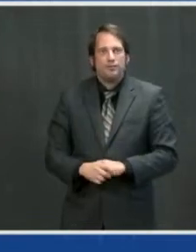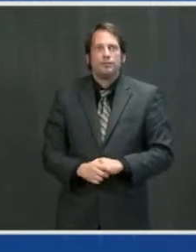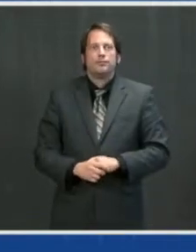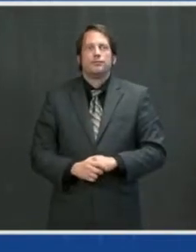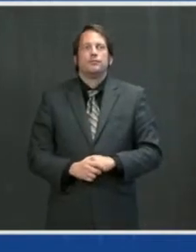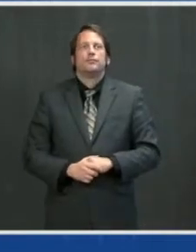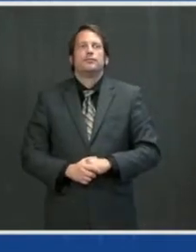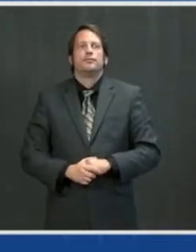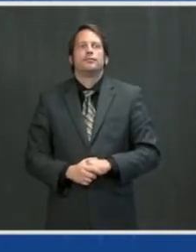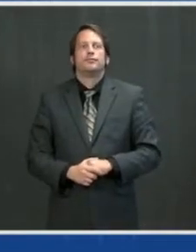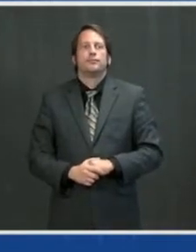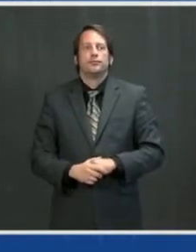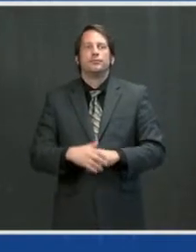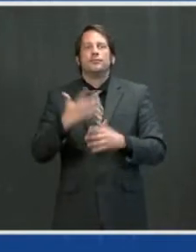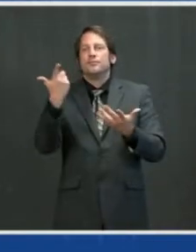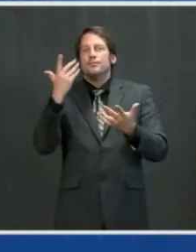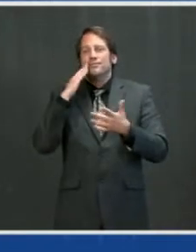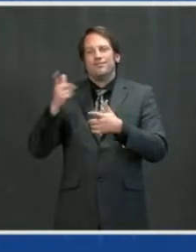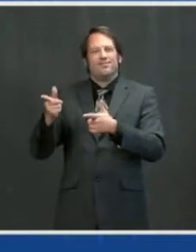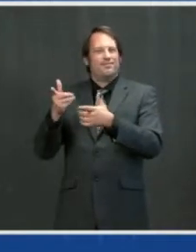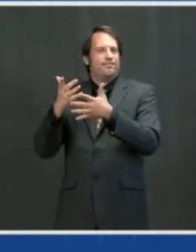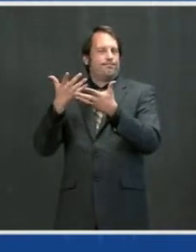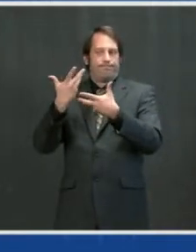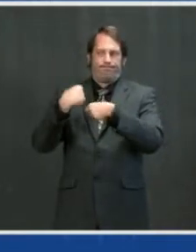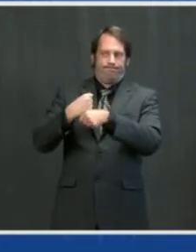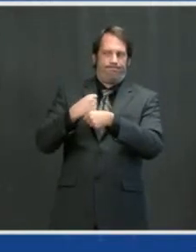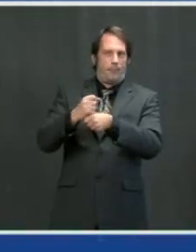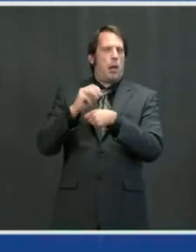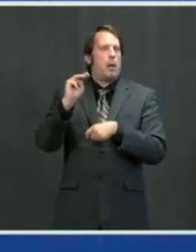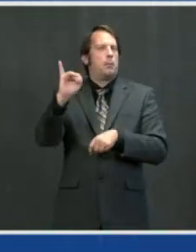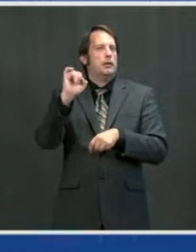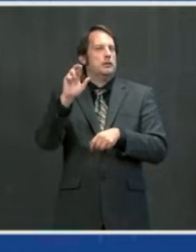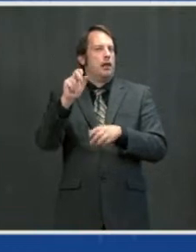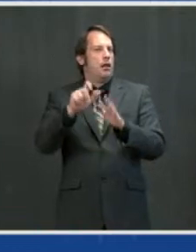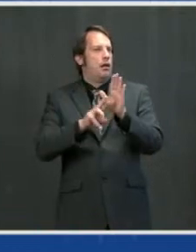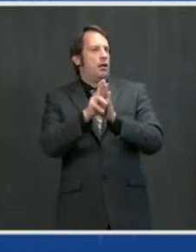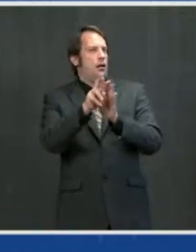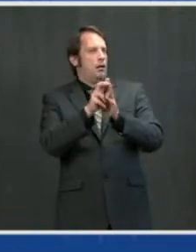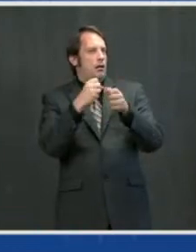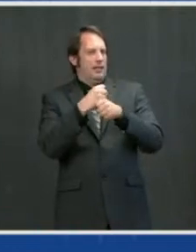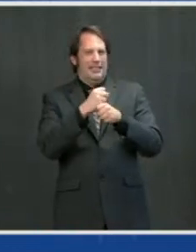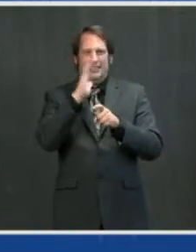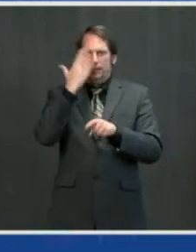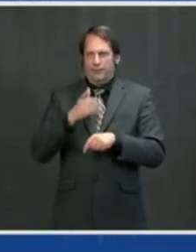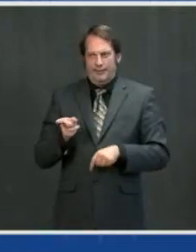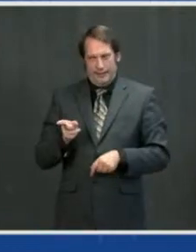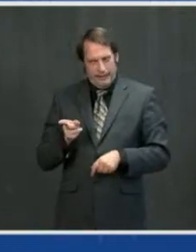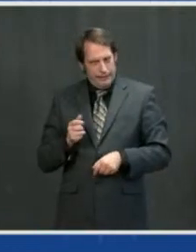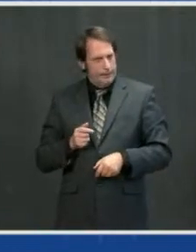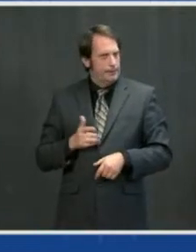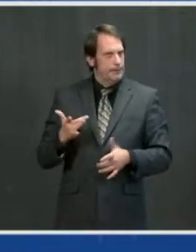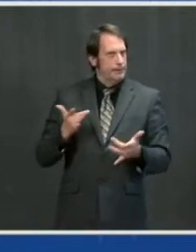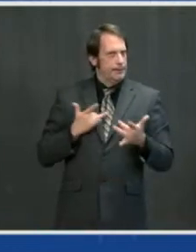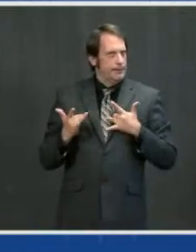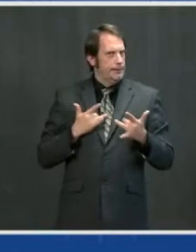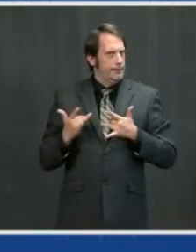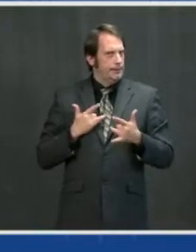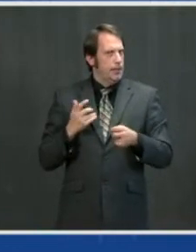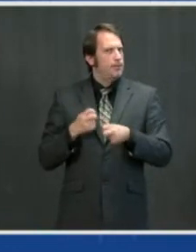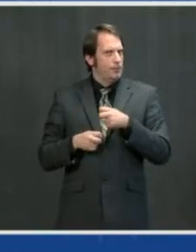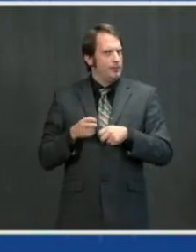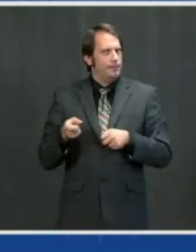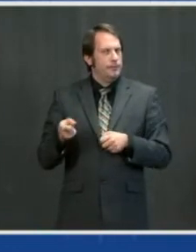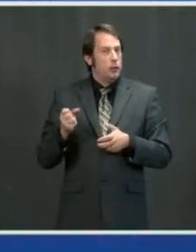we reaffirmed that it is a grave human rights issue and that our two countries will work together to seek